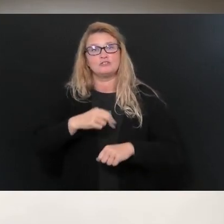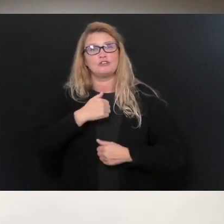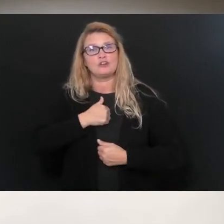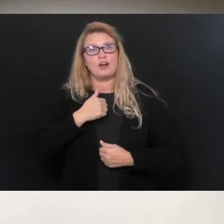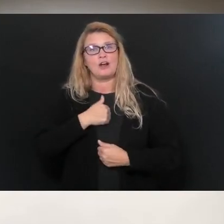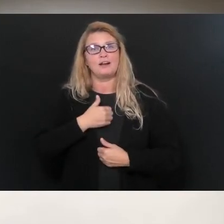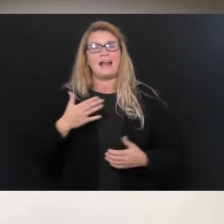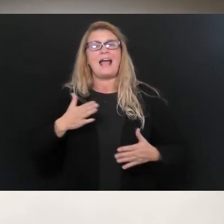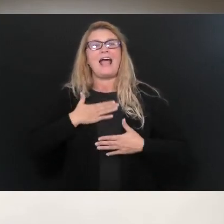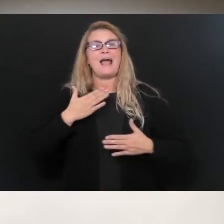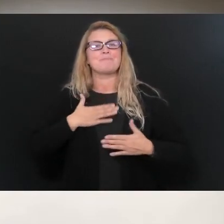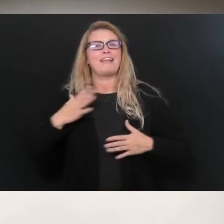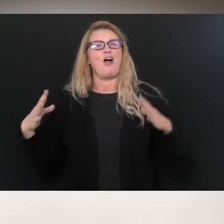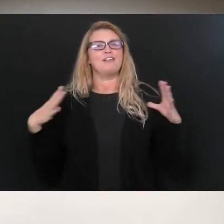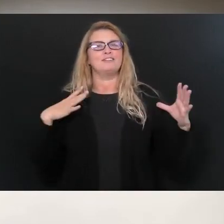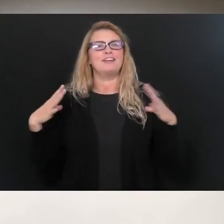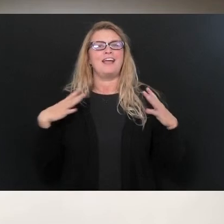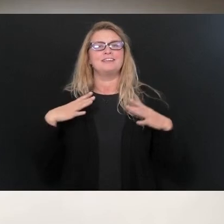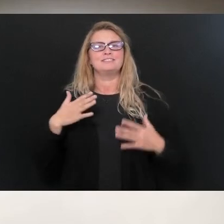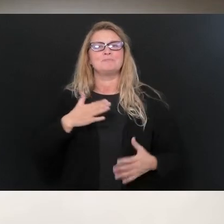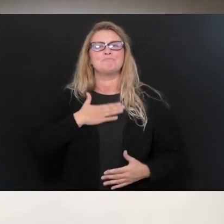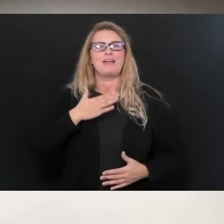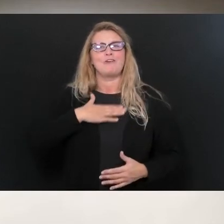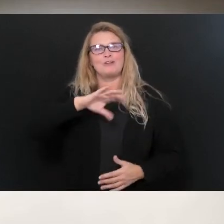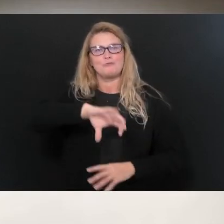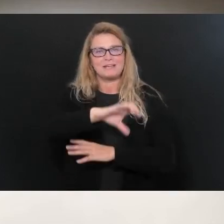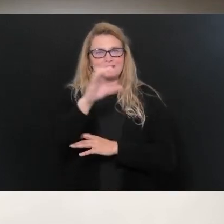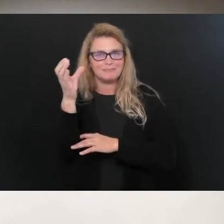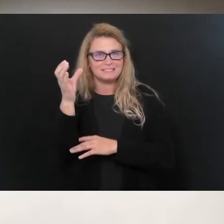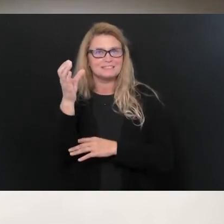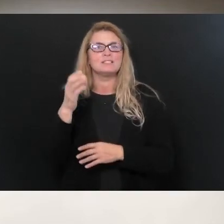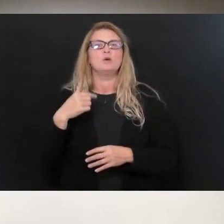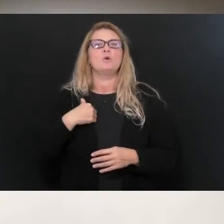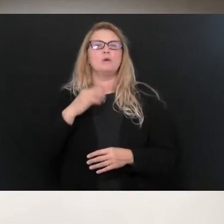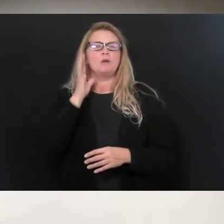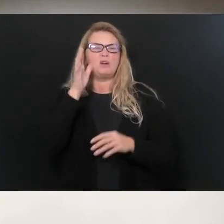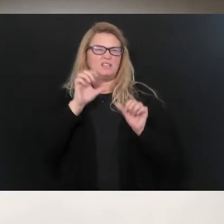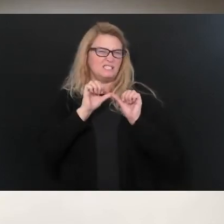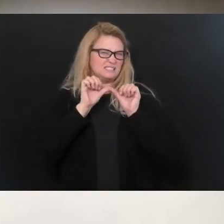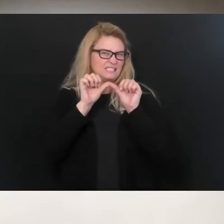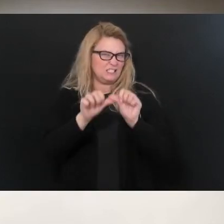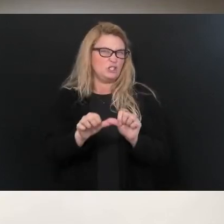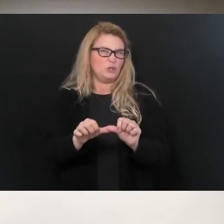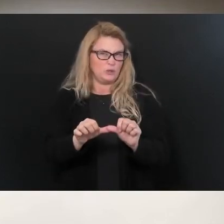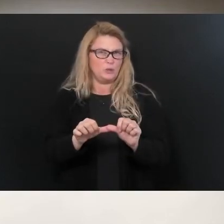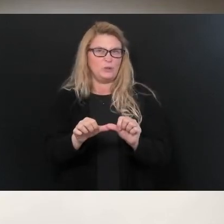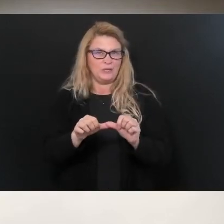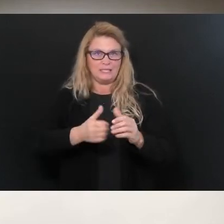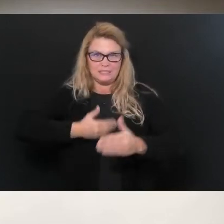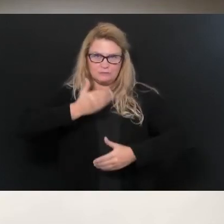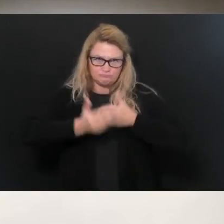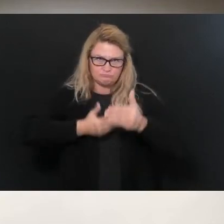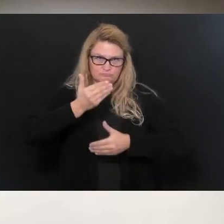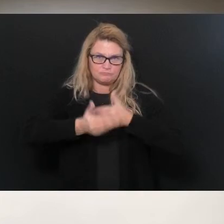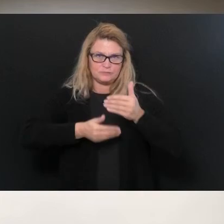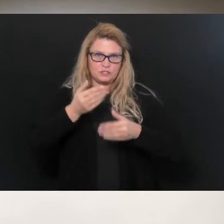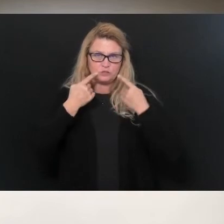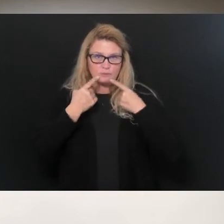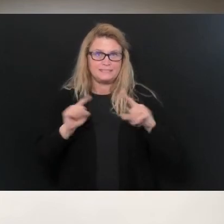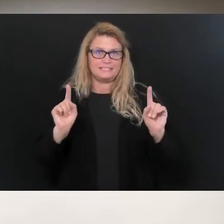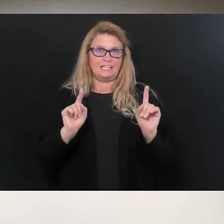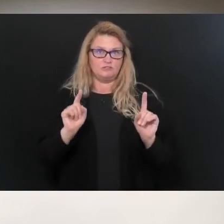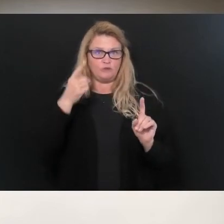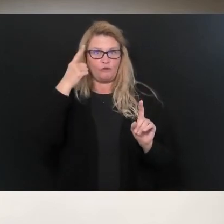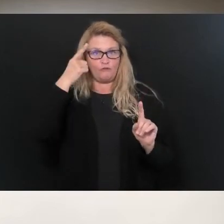happy holidays, Merry Christmas to everyone. We will continue to press to achieve the governor's